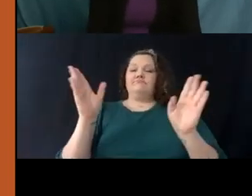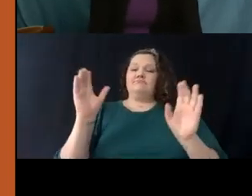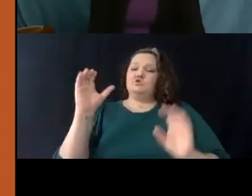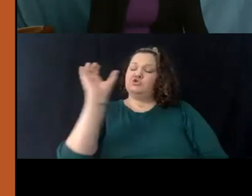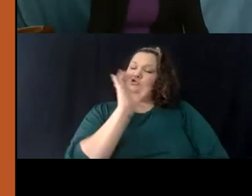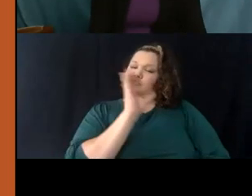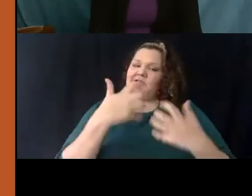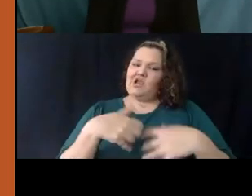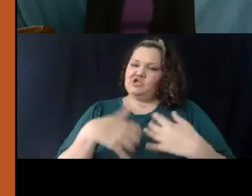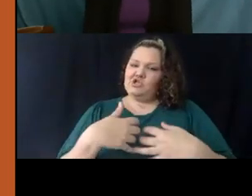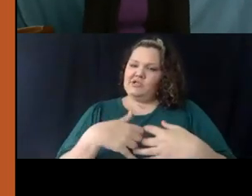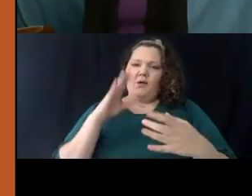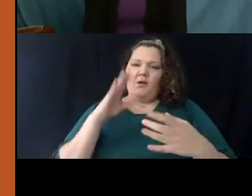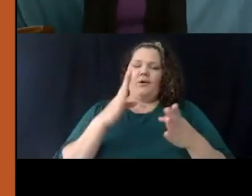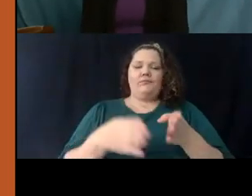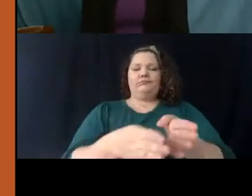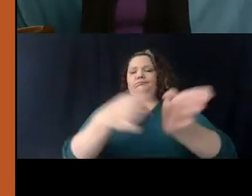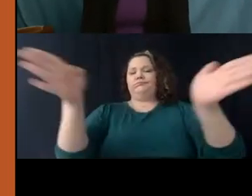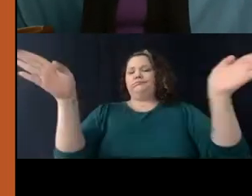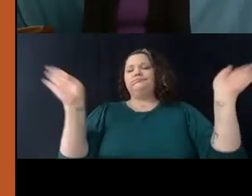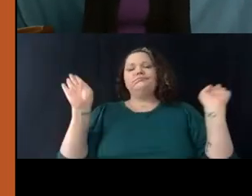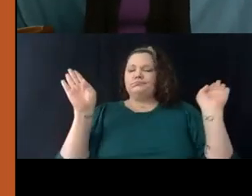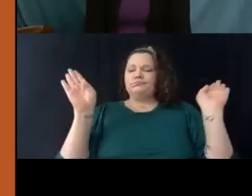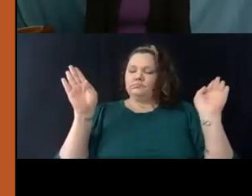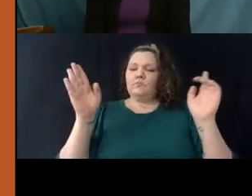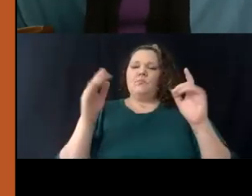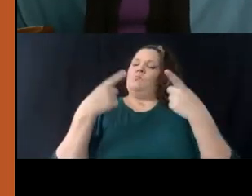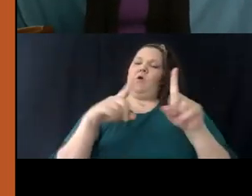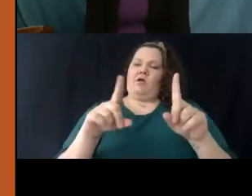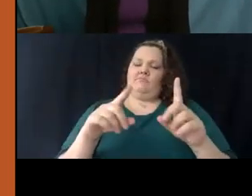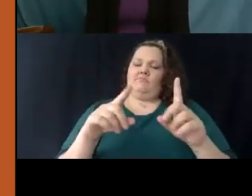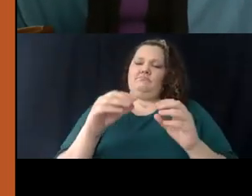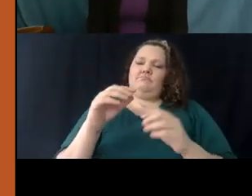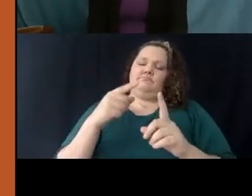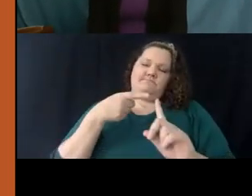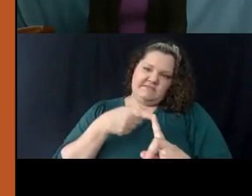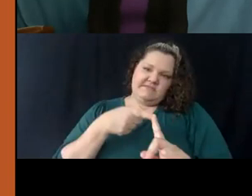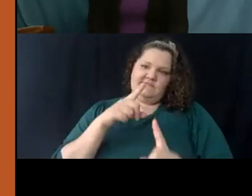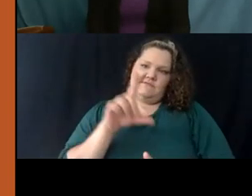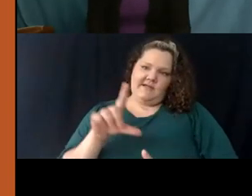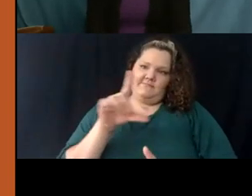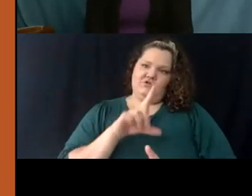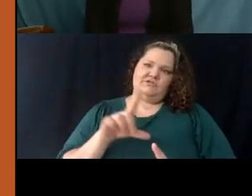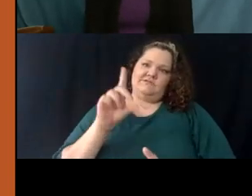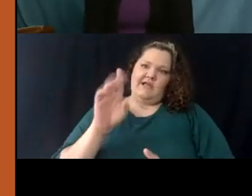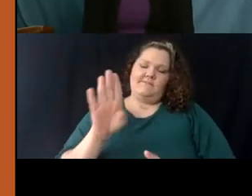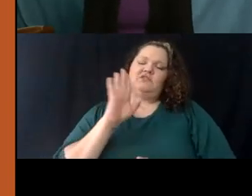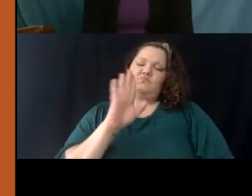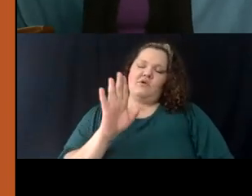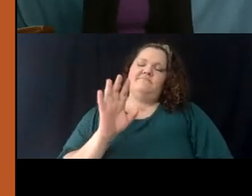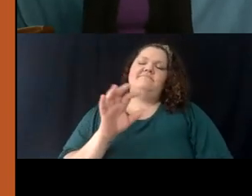two, library is very helpful because usually they have up-to-date information. A search engine will give you really broad